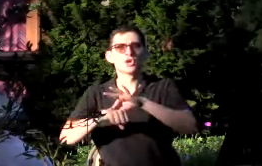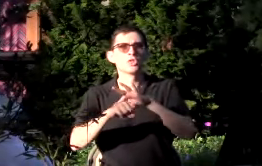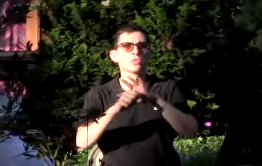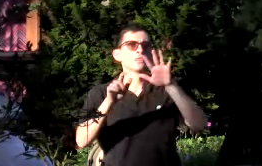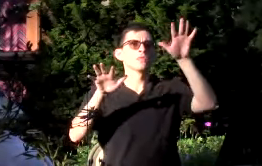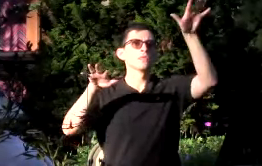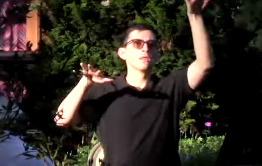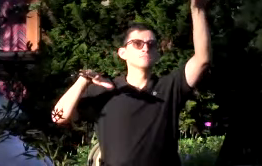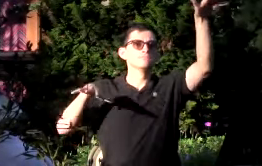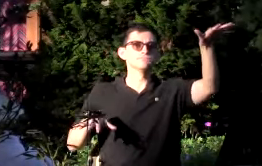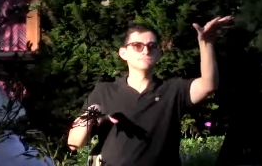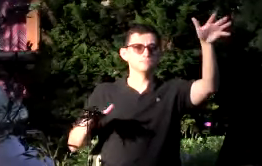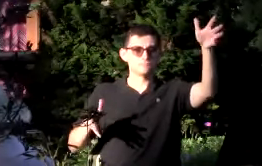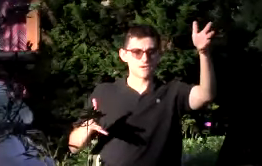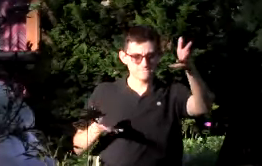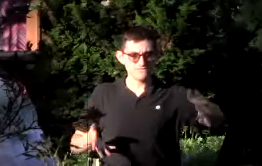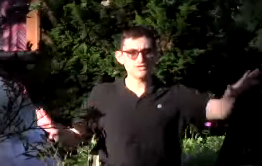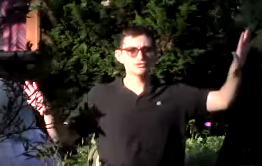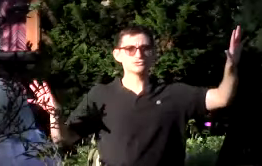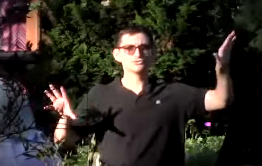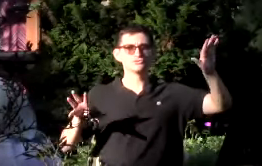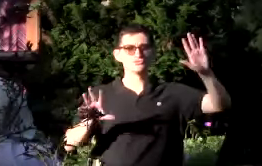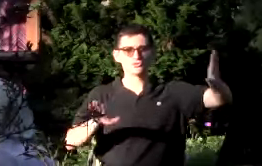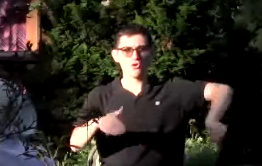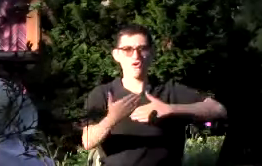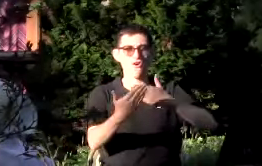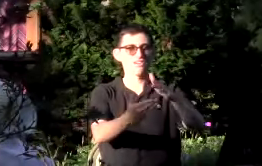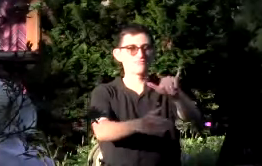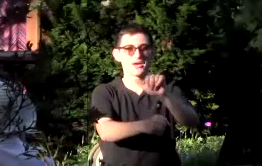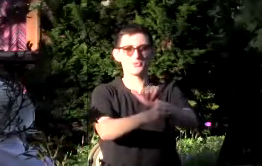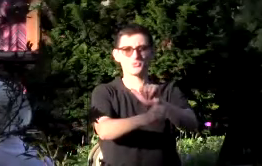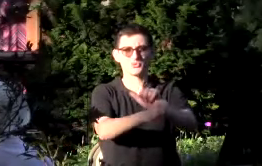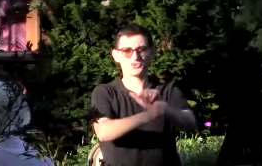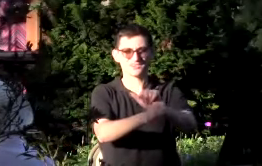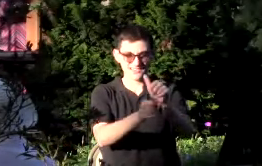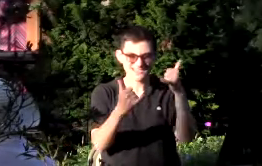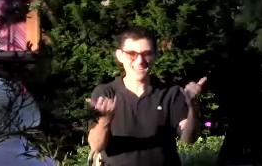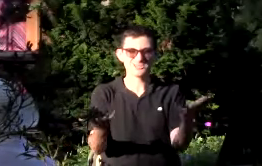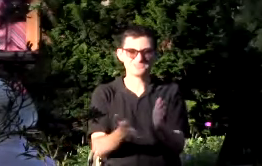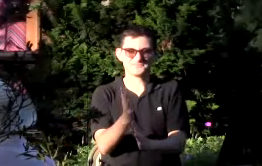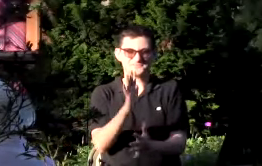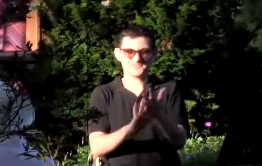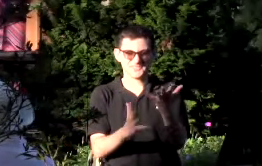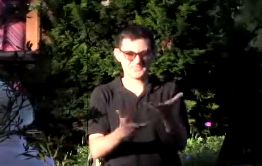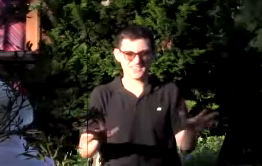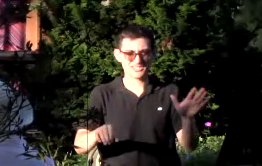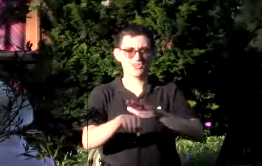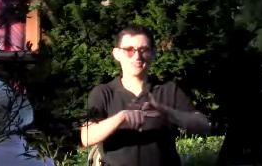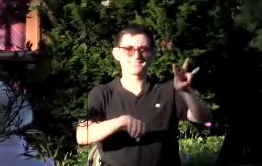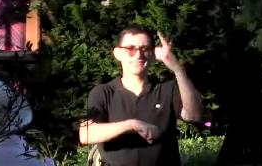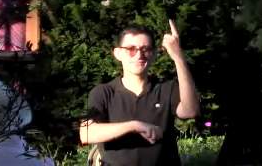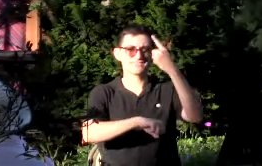seventh day, God had completed the work that had been done, ceasing then on the seventh day from all the work that God had